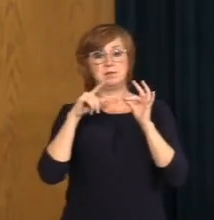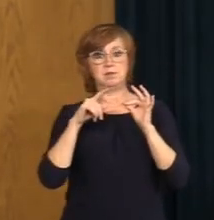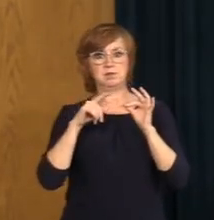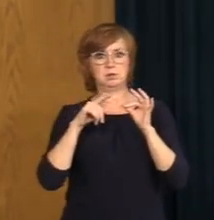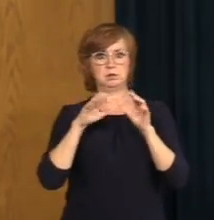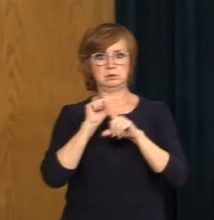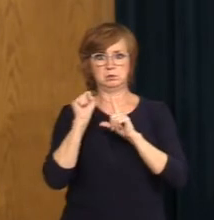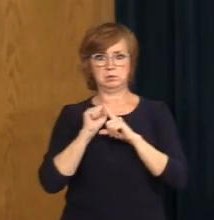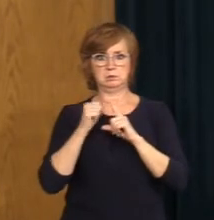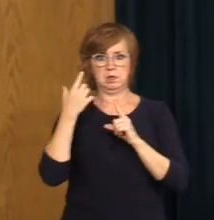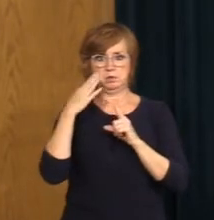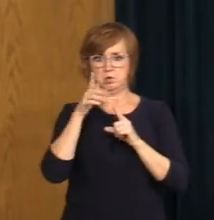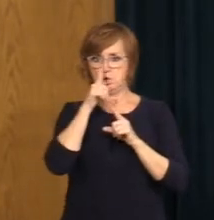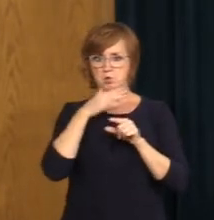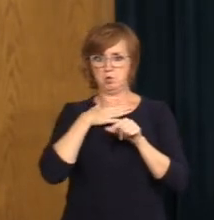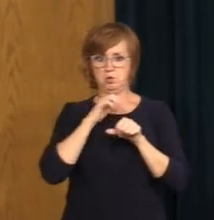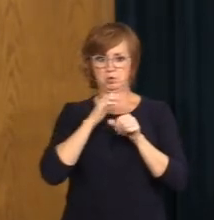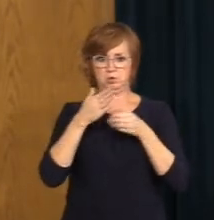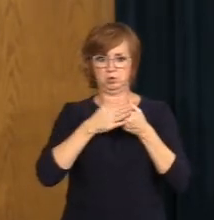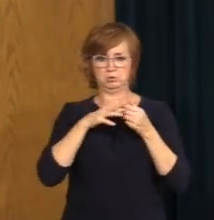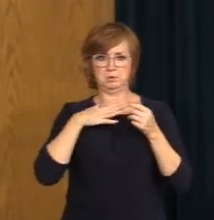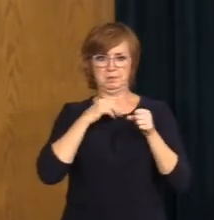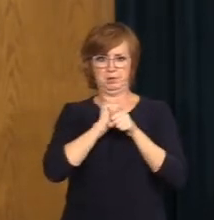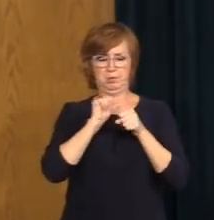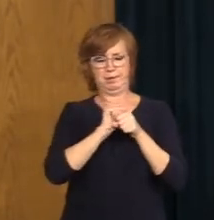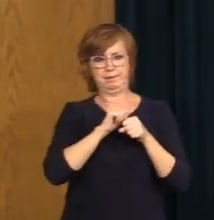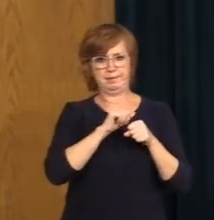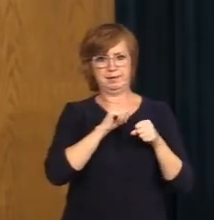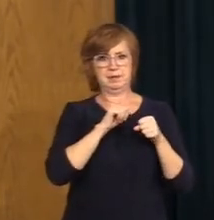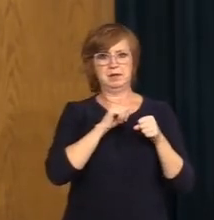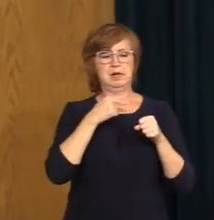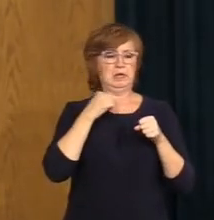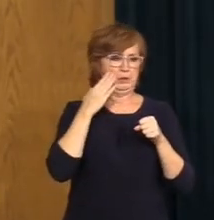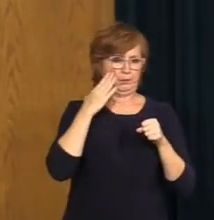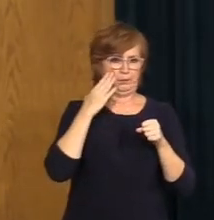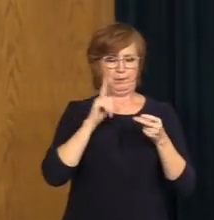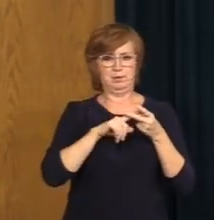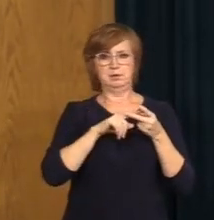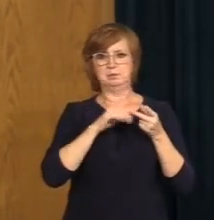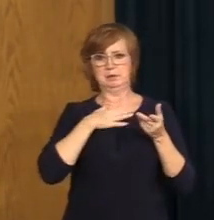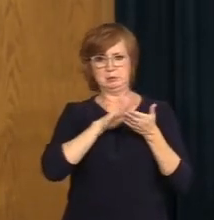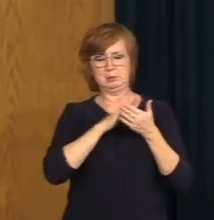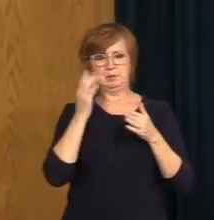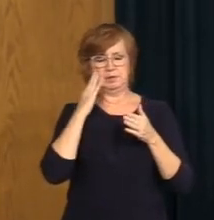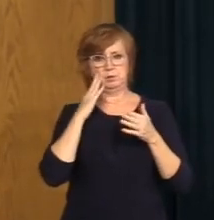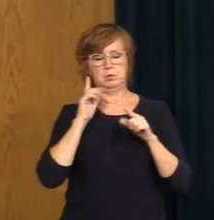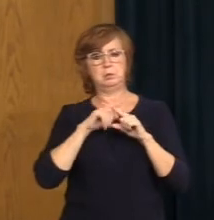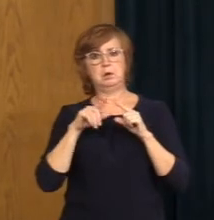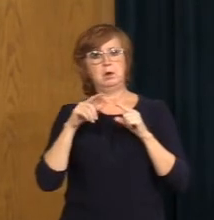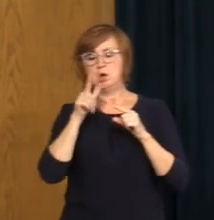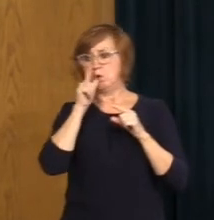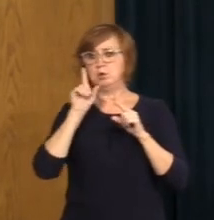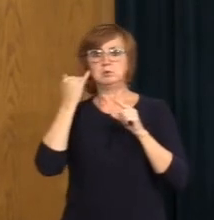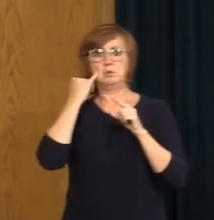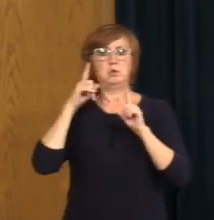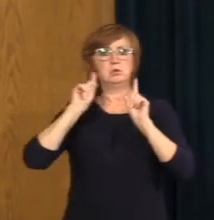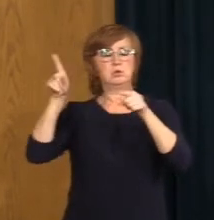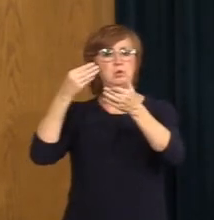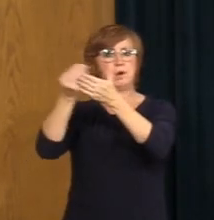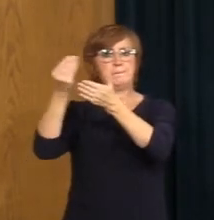are. So in a workplace or in school, you do know. But if you're out and about shopping, going to see a movie, going to a restaurant, having this